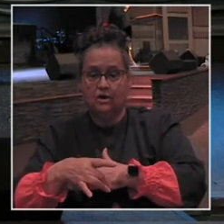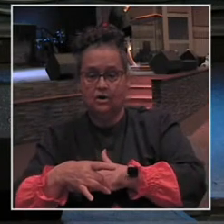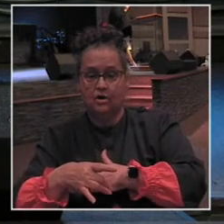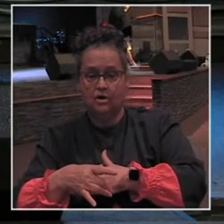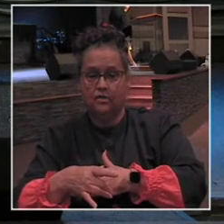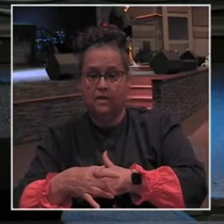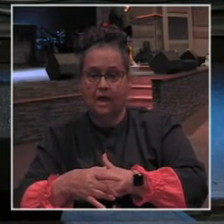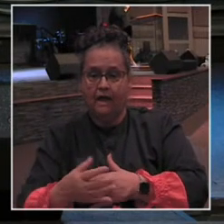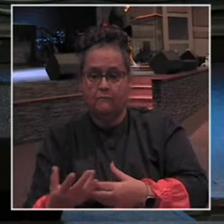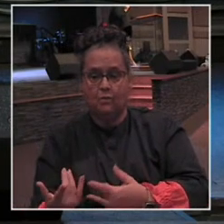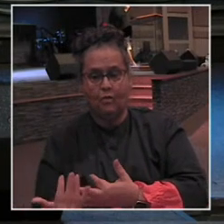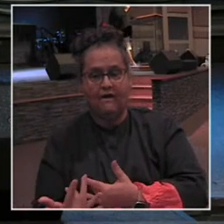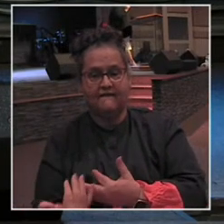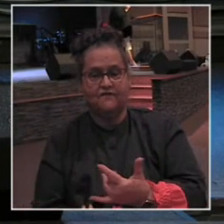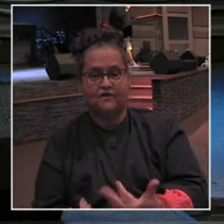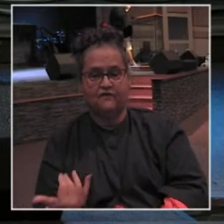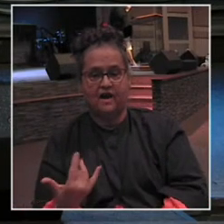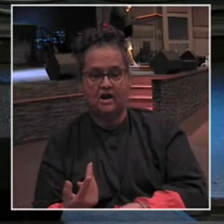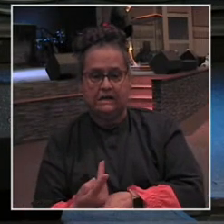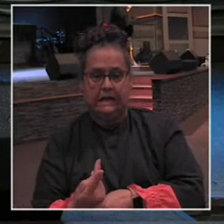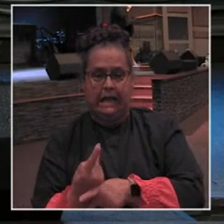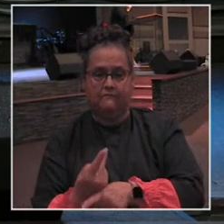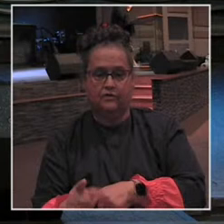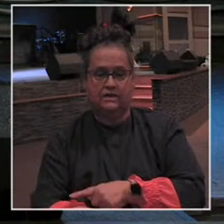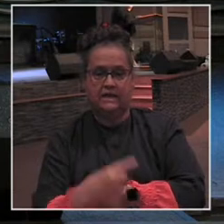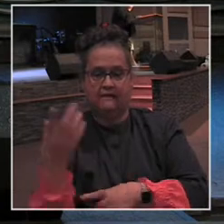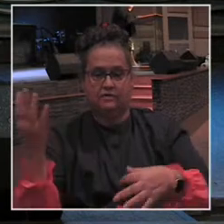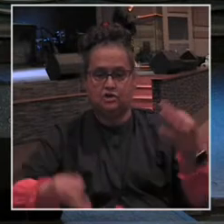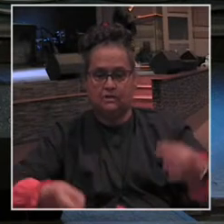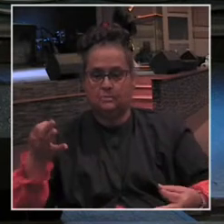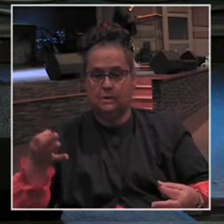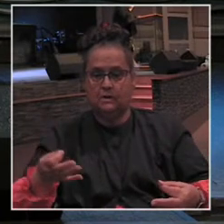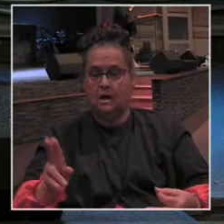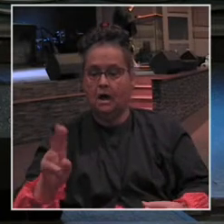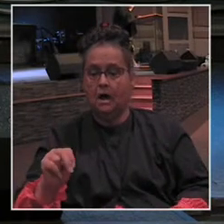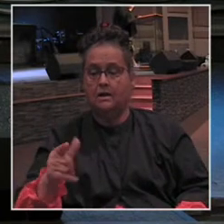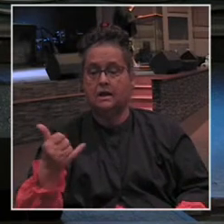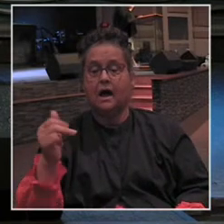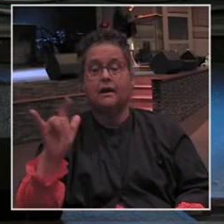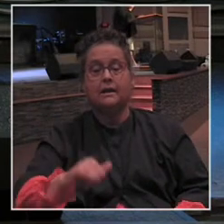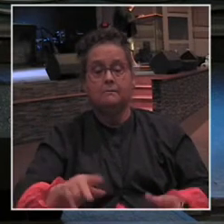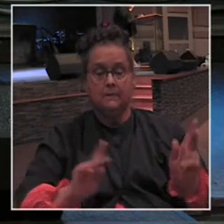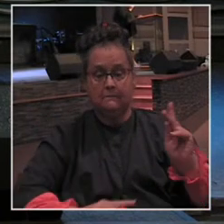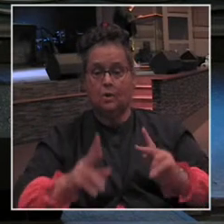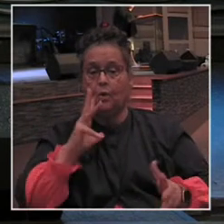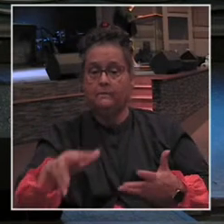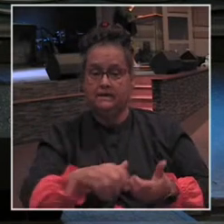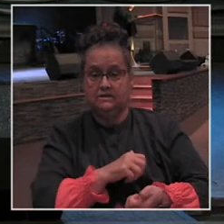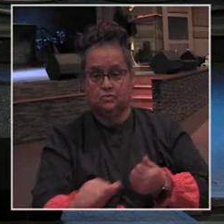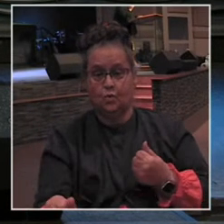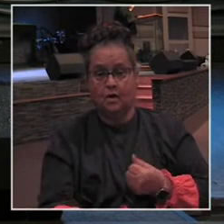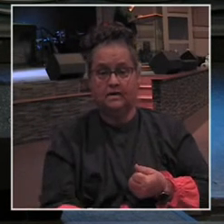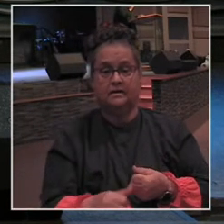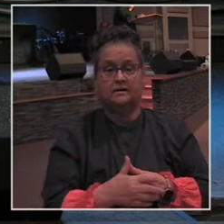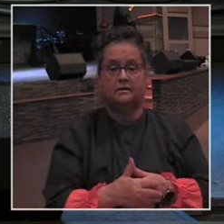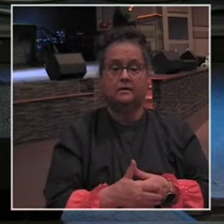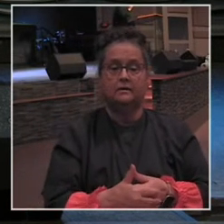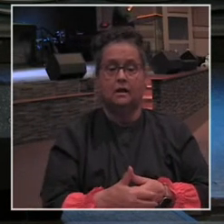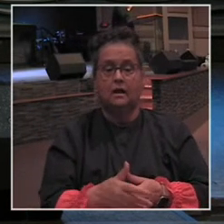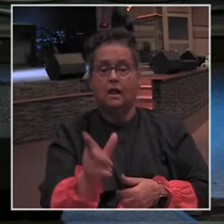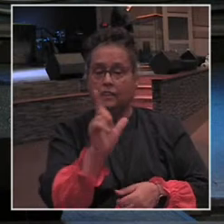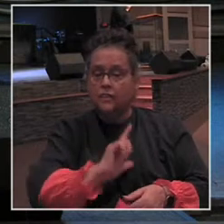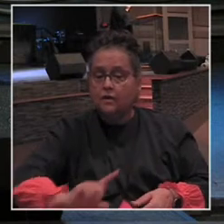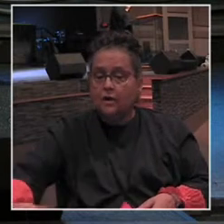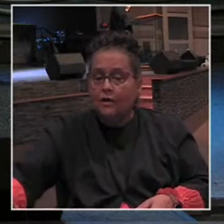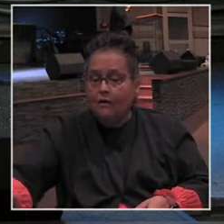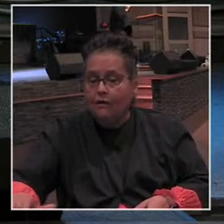fire. They are being kept for the day of judgment when ungodly people will be destroyed. The Lord